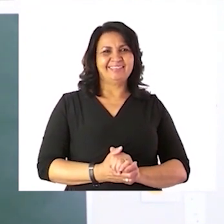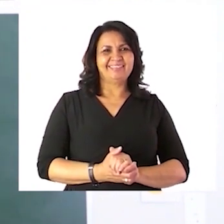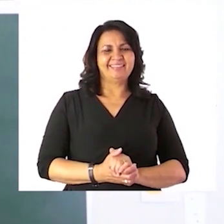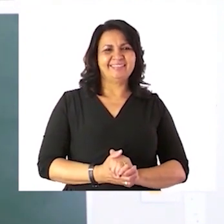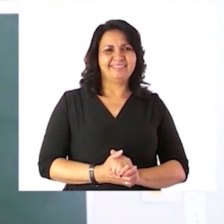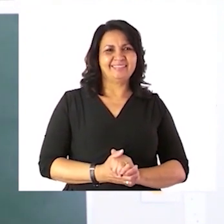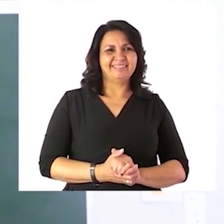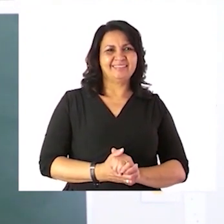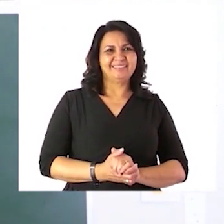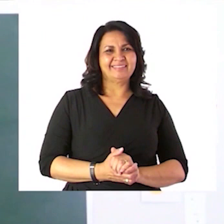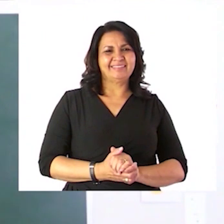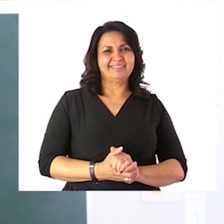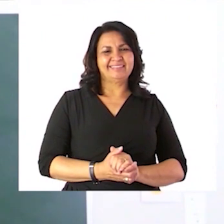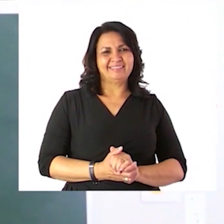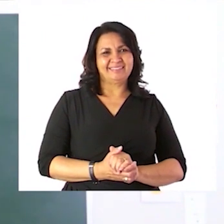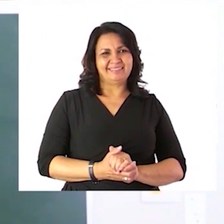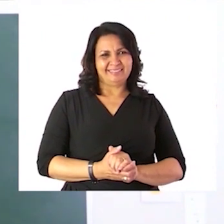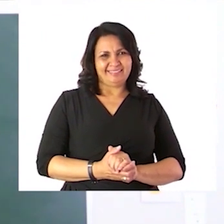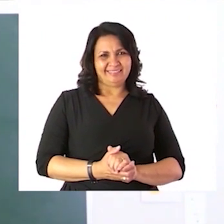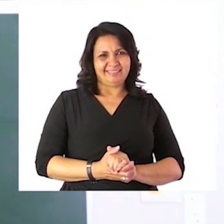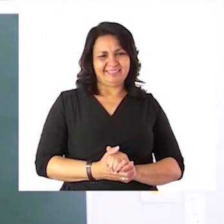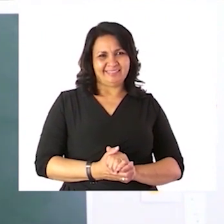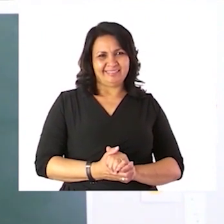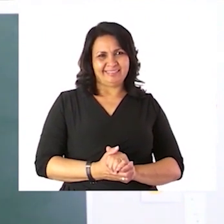Go down, down, Noah.